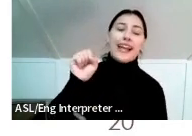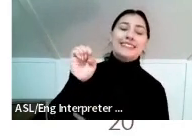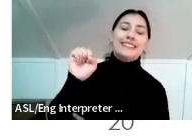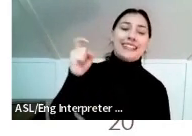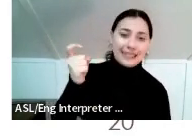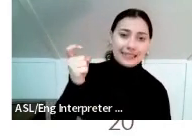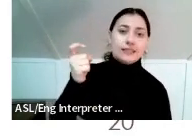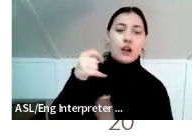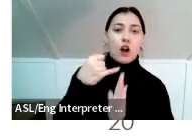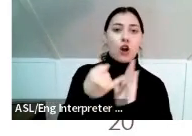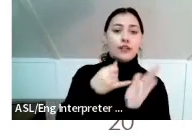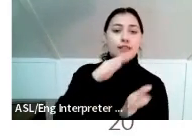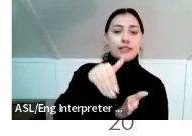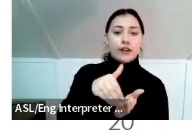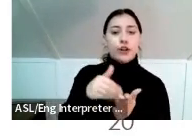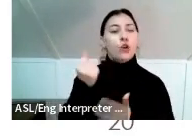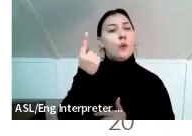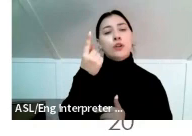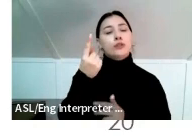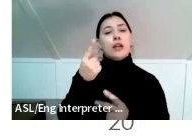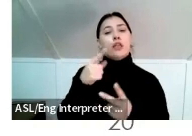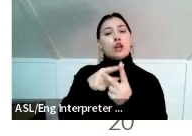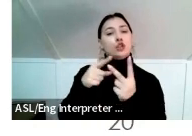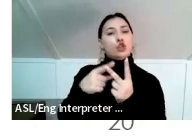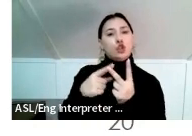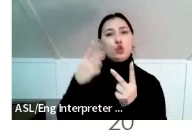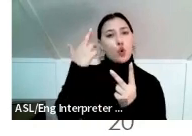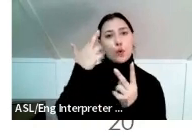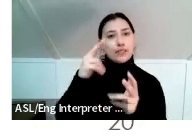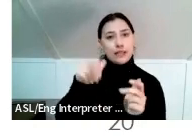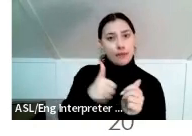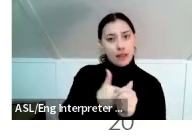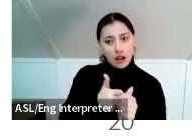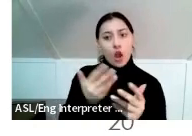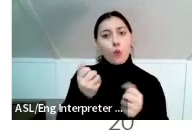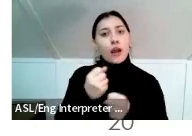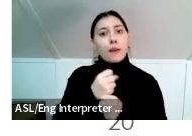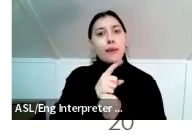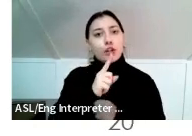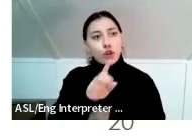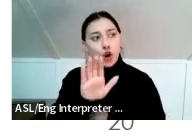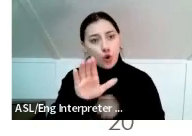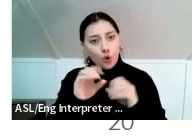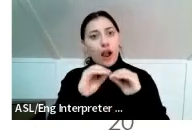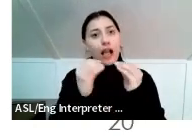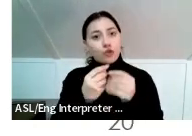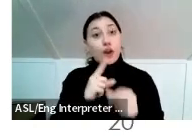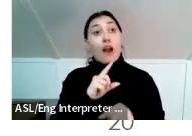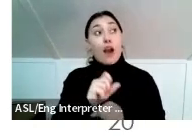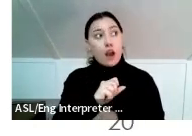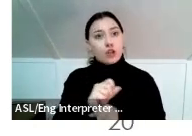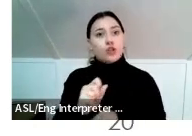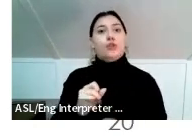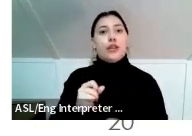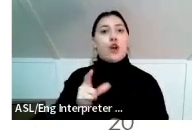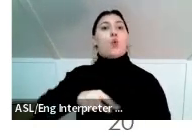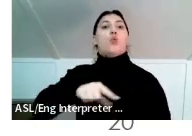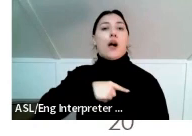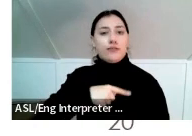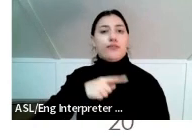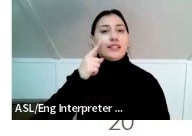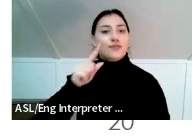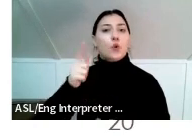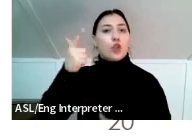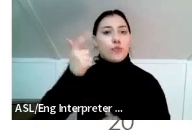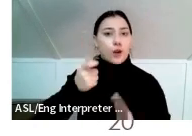there are two purposes. One is to confirm that your organization is indeed eligible for this grant program. So we're